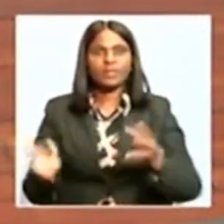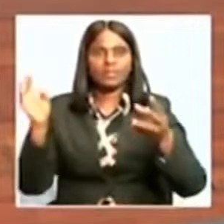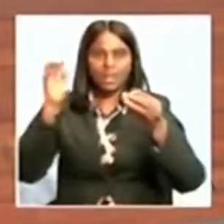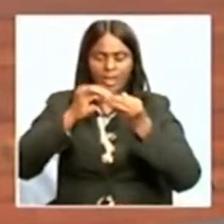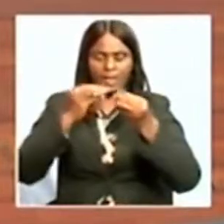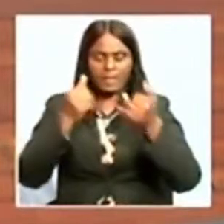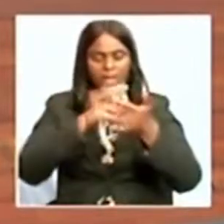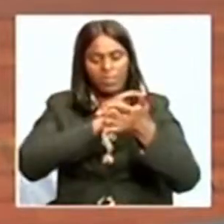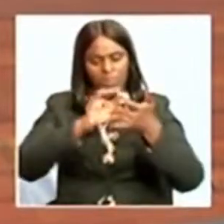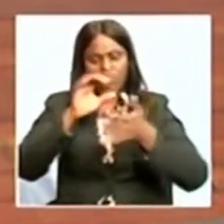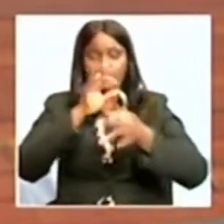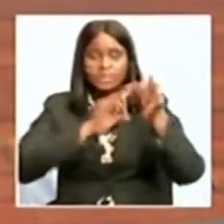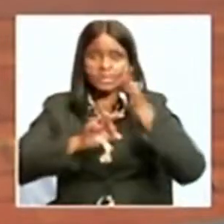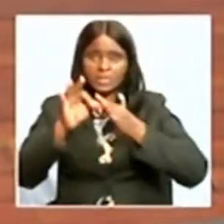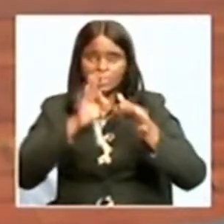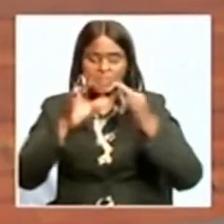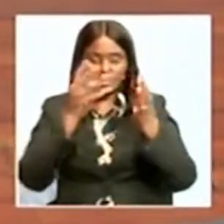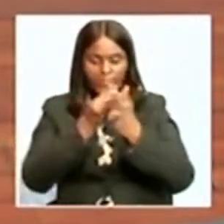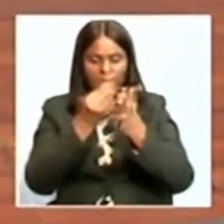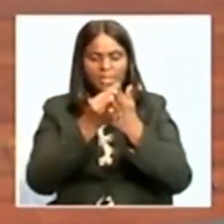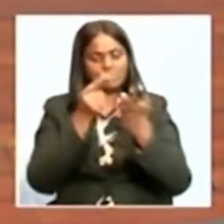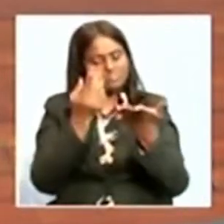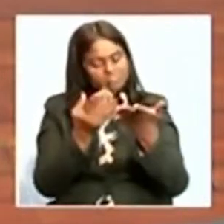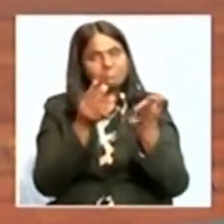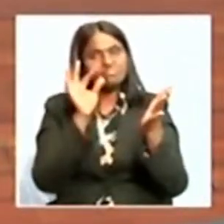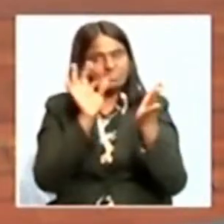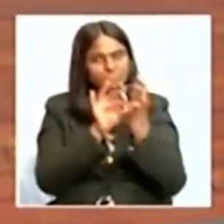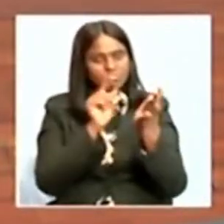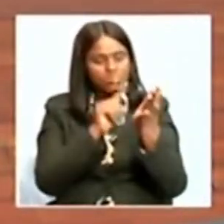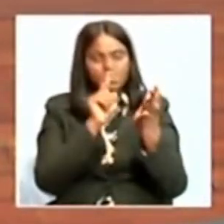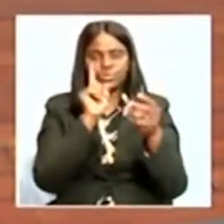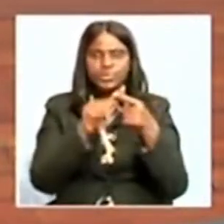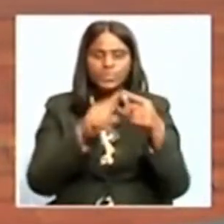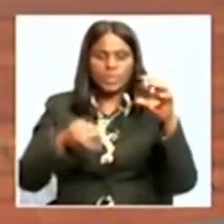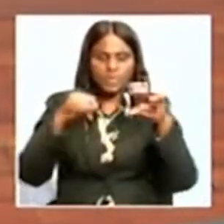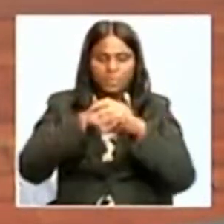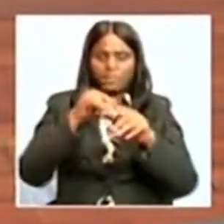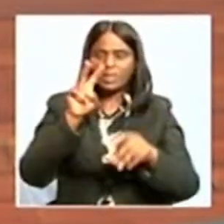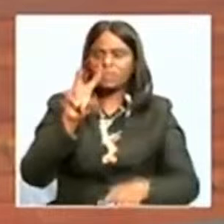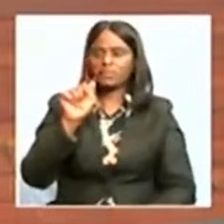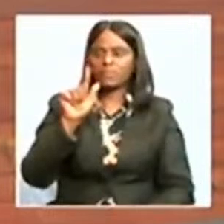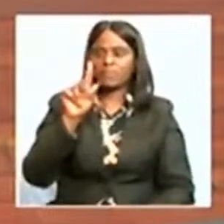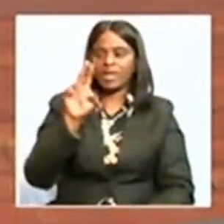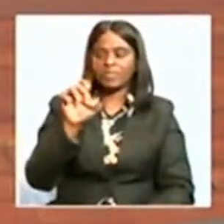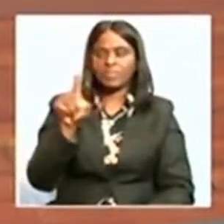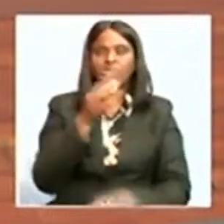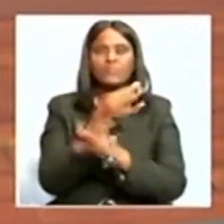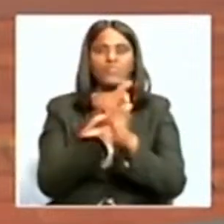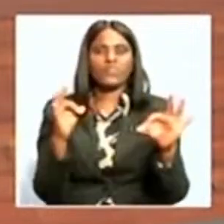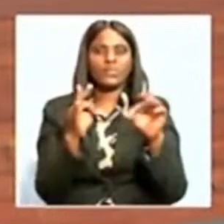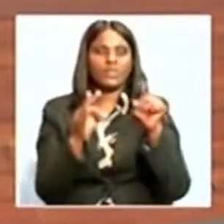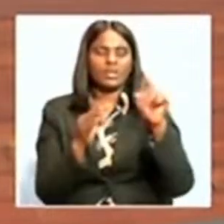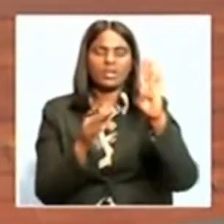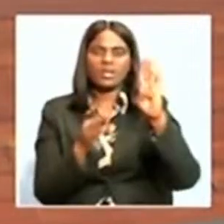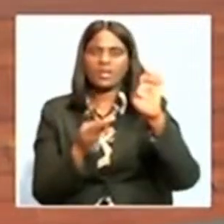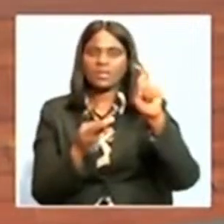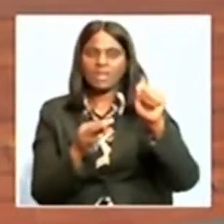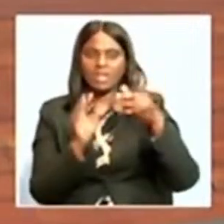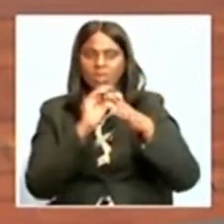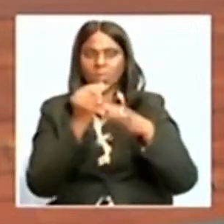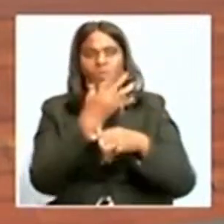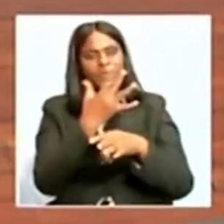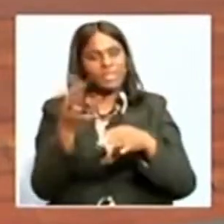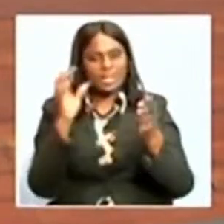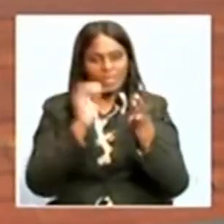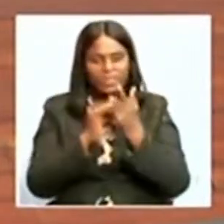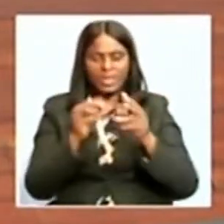Additionally, the clause defines an amount wagered or staked to include the value of a free bet or value of a thing